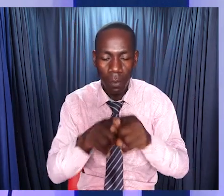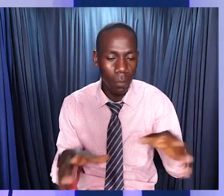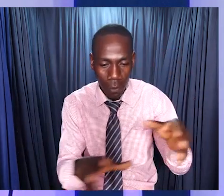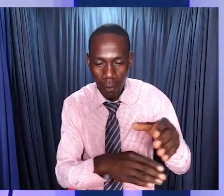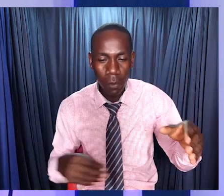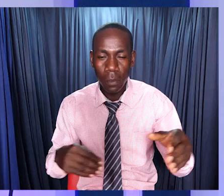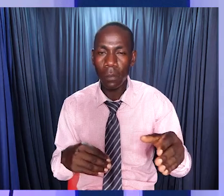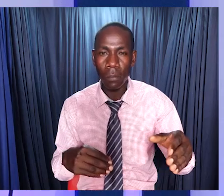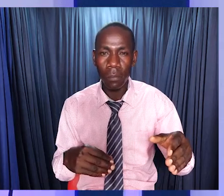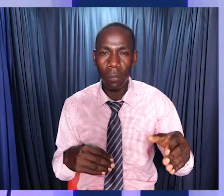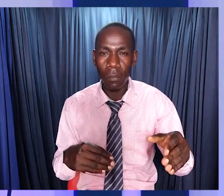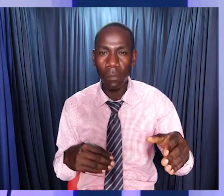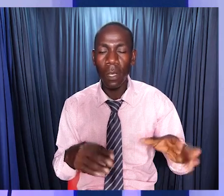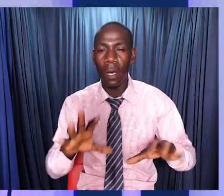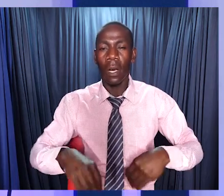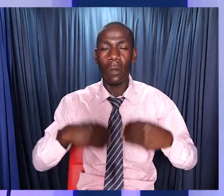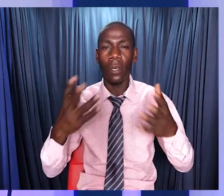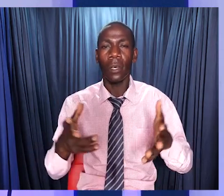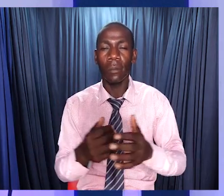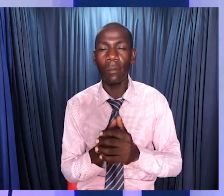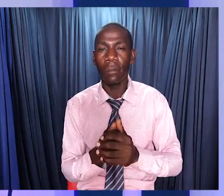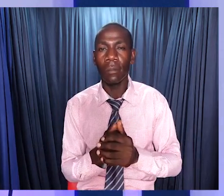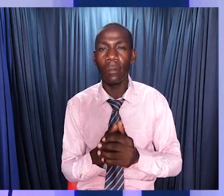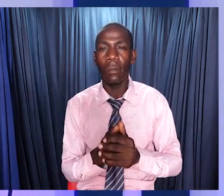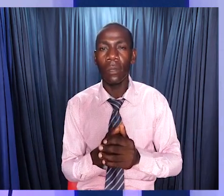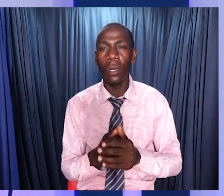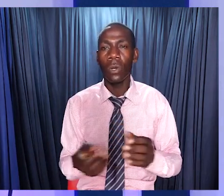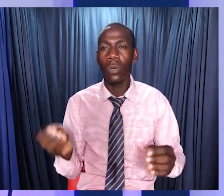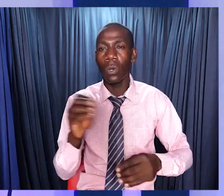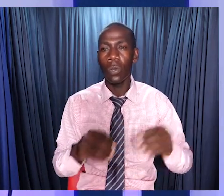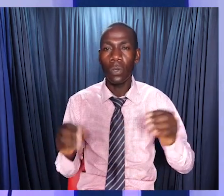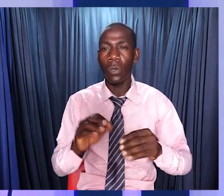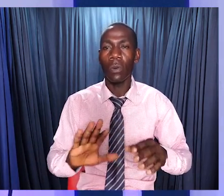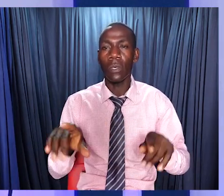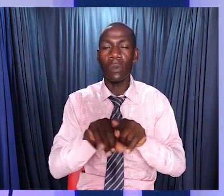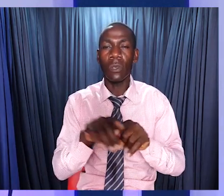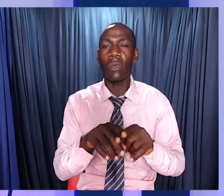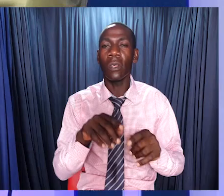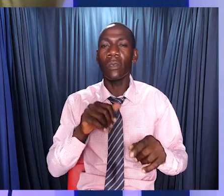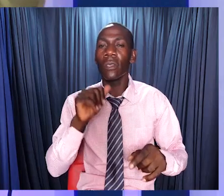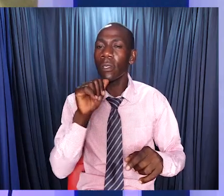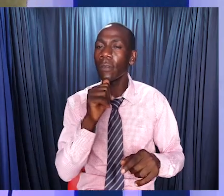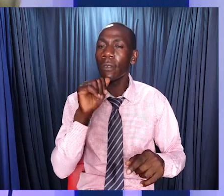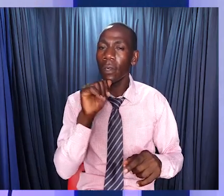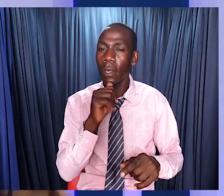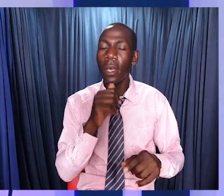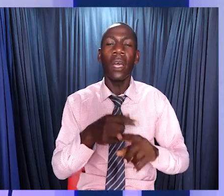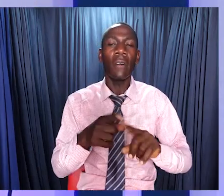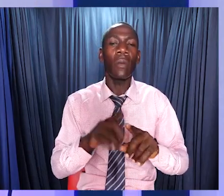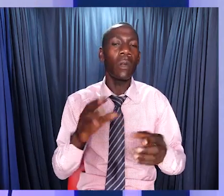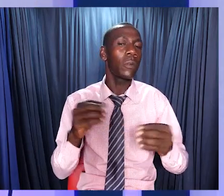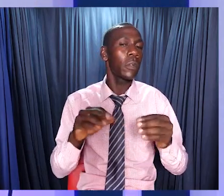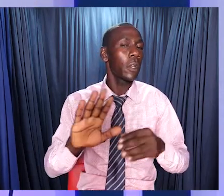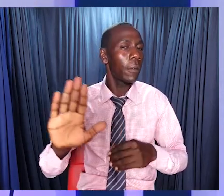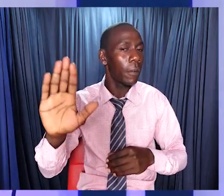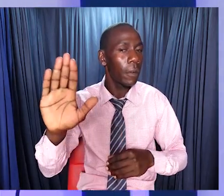goat as if you are robbed. Hallelujah. Hallelujah. Usitoe utumishi wako kana kwamba wateswa. Don't suffer. Kila mmoja sadaka yake.